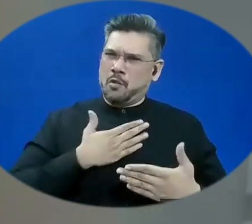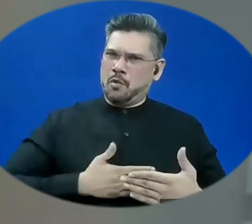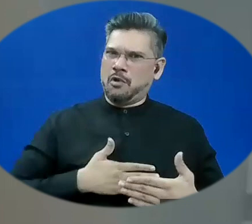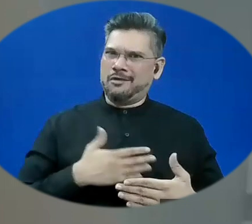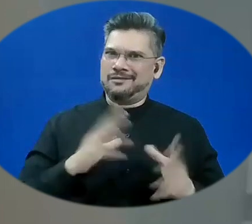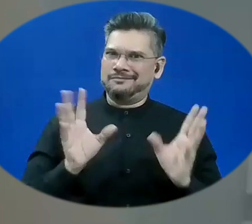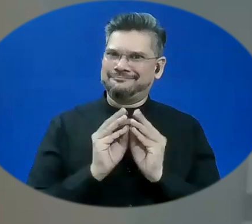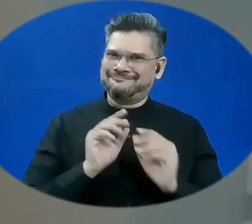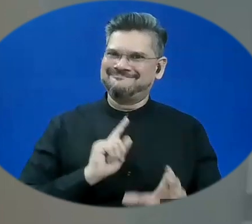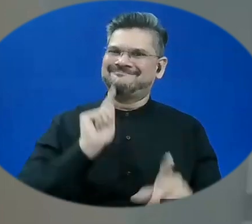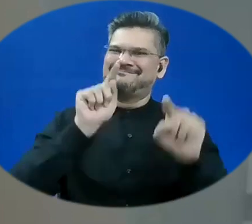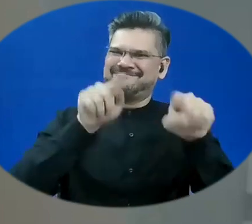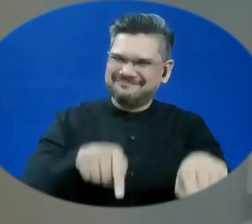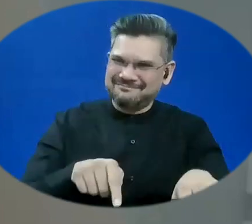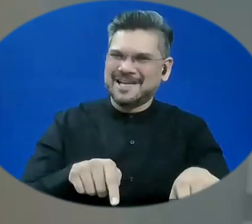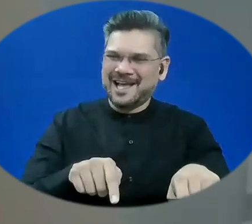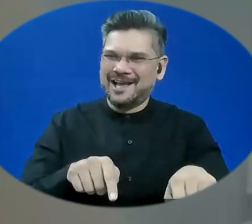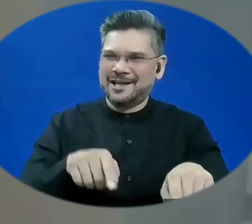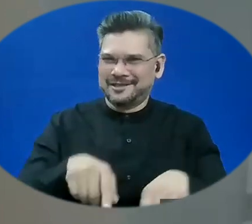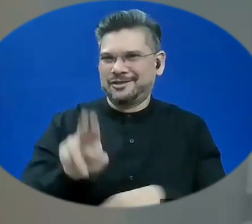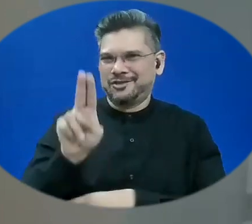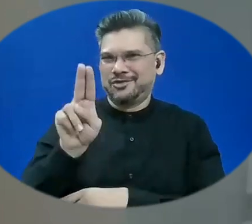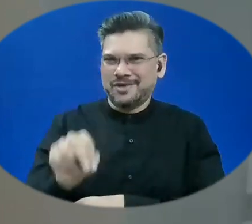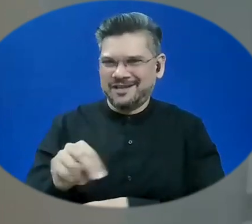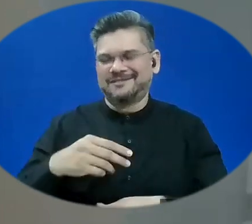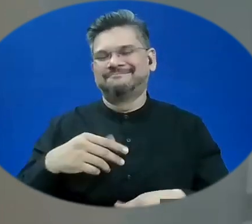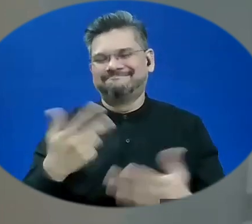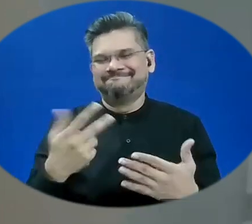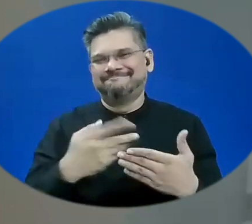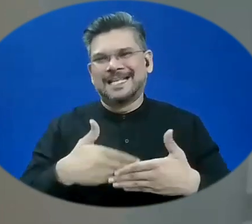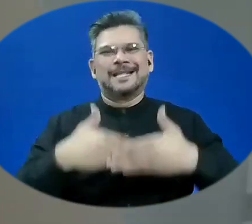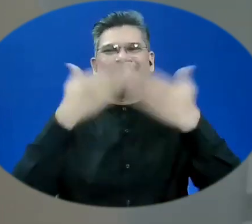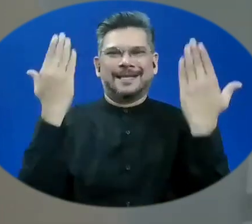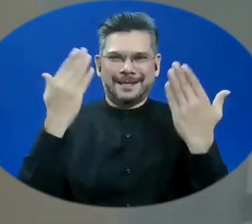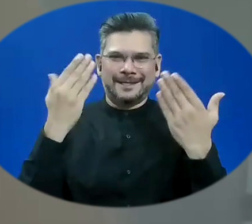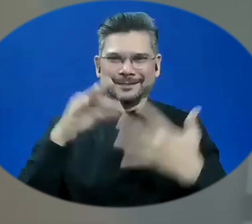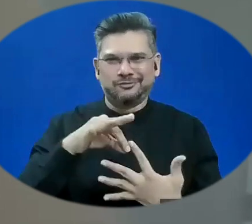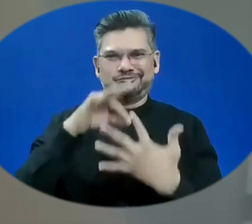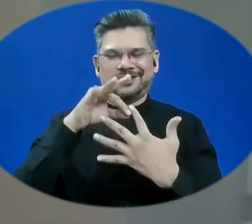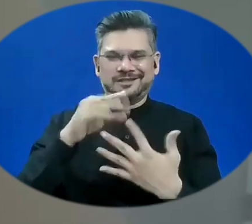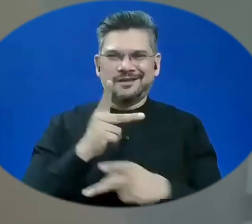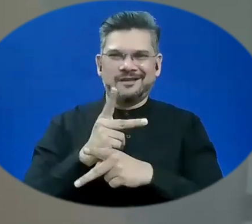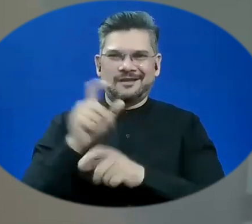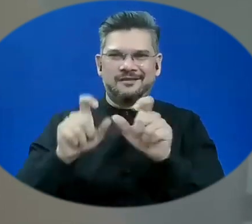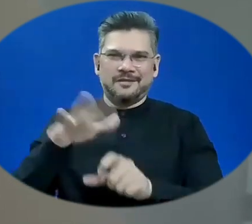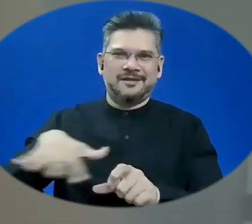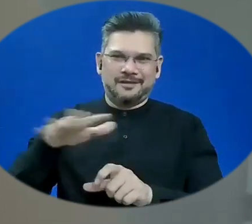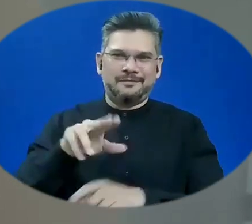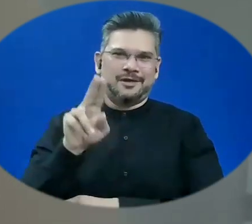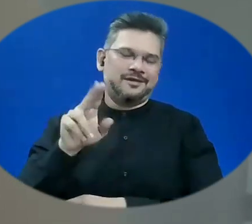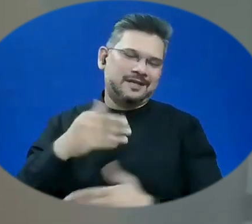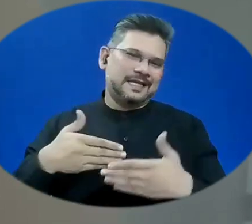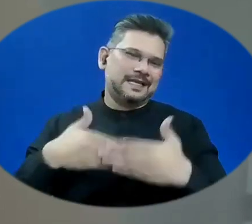this important UN Day for the caregivers. Unfortunately, I'm not able to join